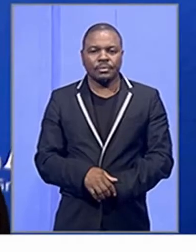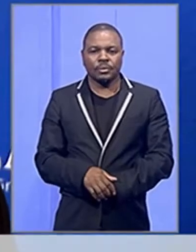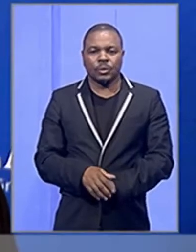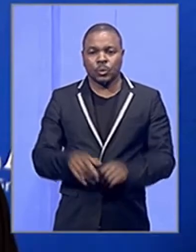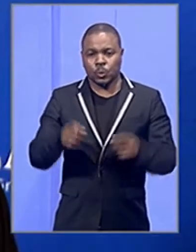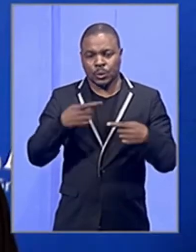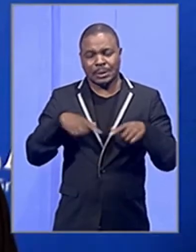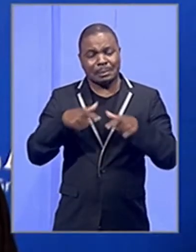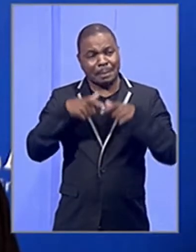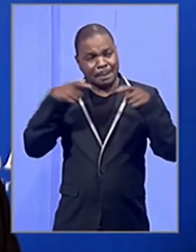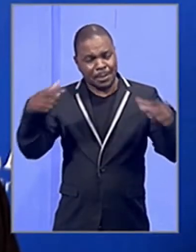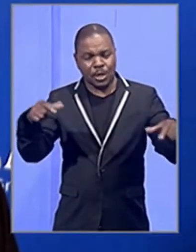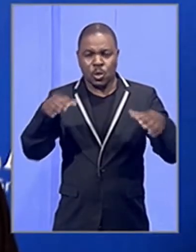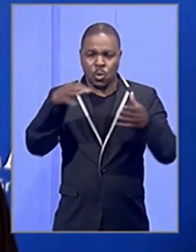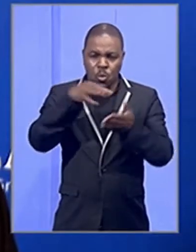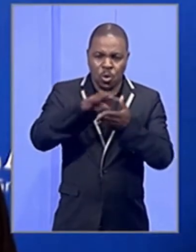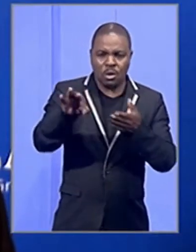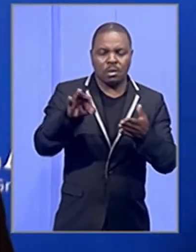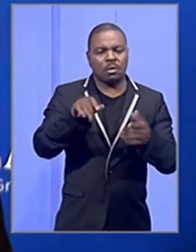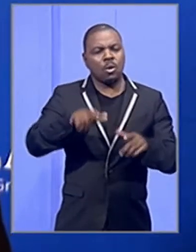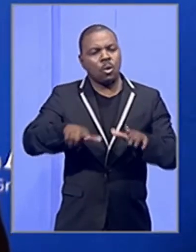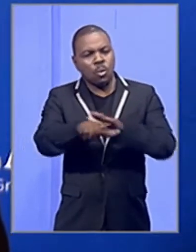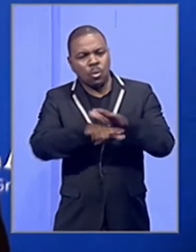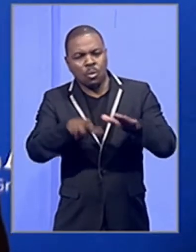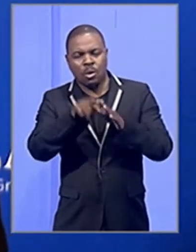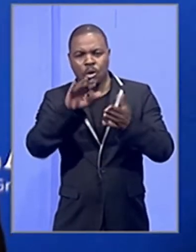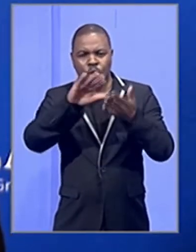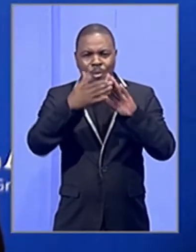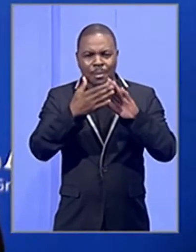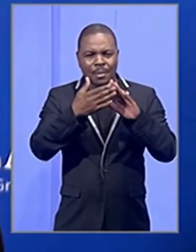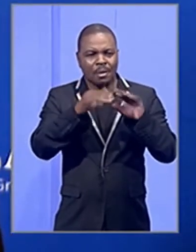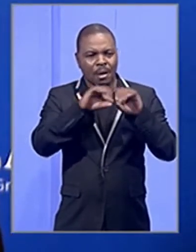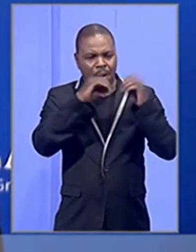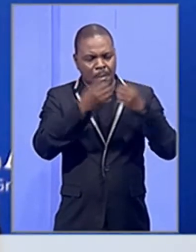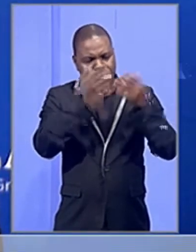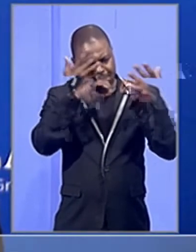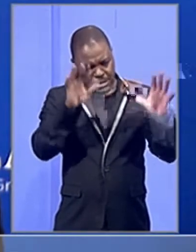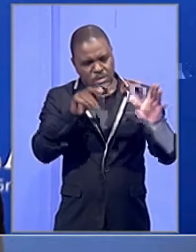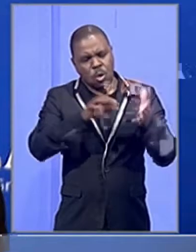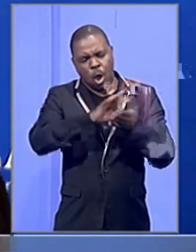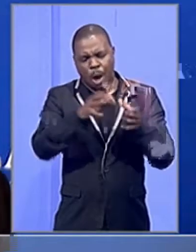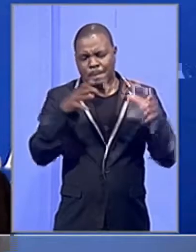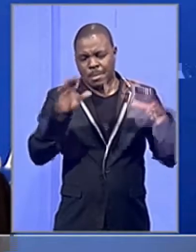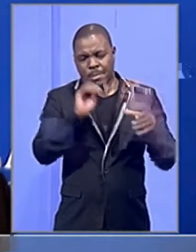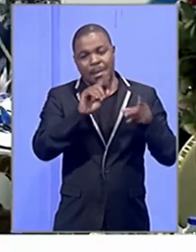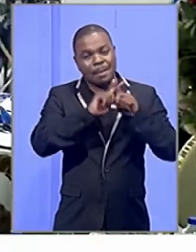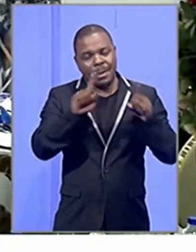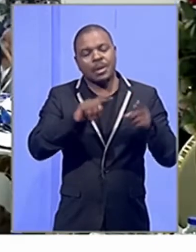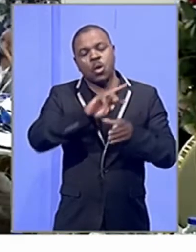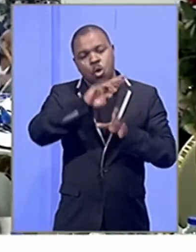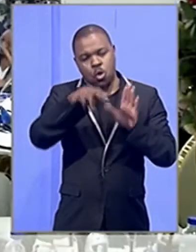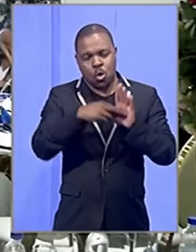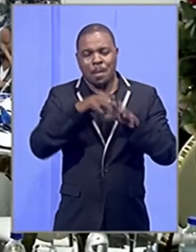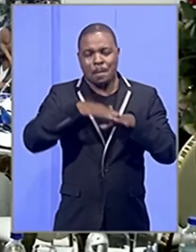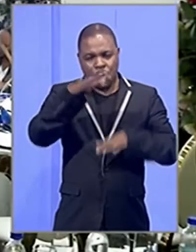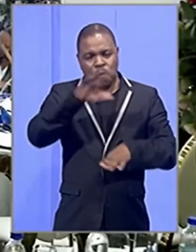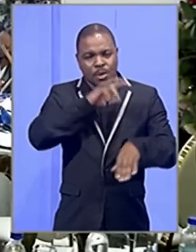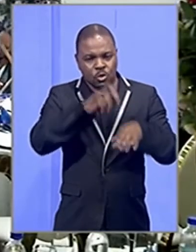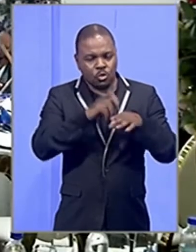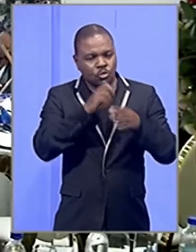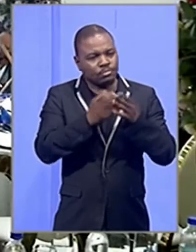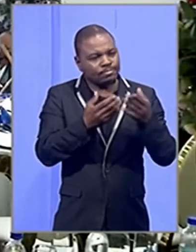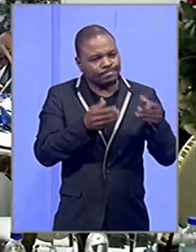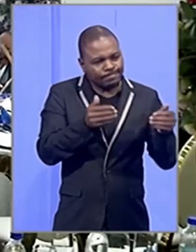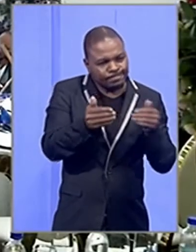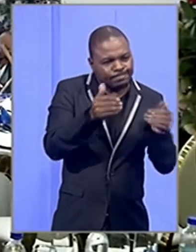big contracts to local community companies. However, I think there's still a big role to play in facilitating that and improving